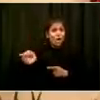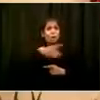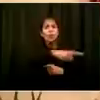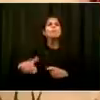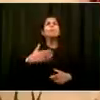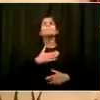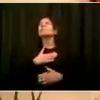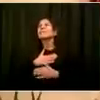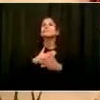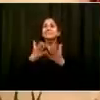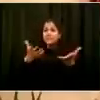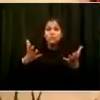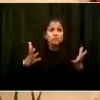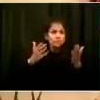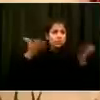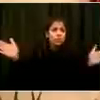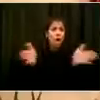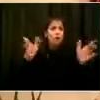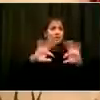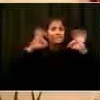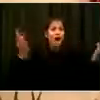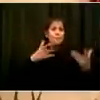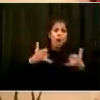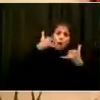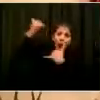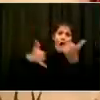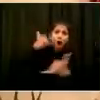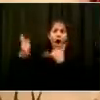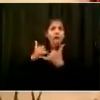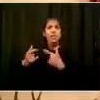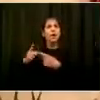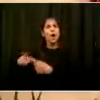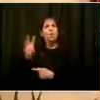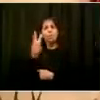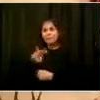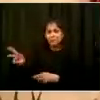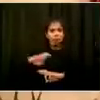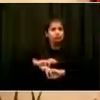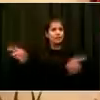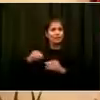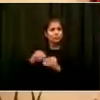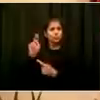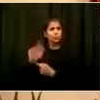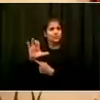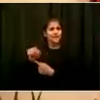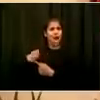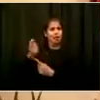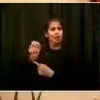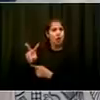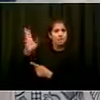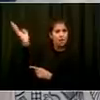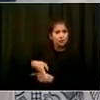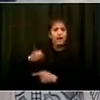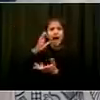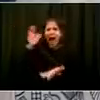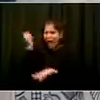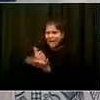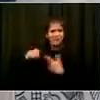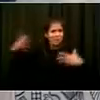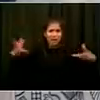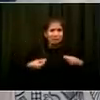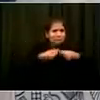those methods will make sure that we get you the technology that you need. Go ahead, Marcia.